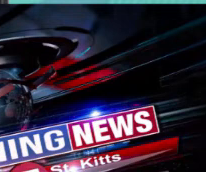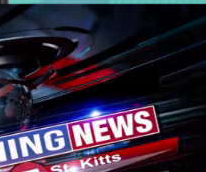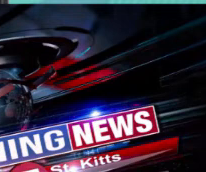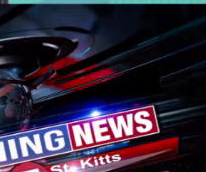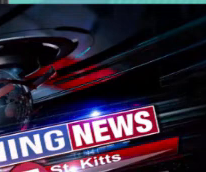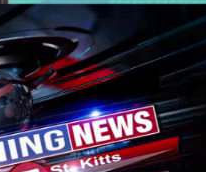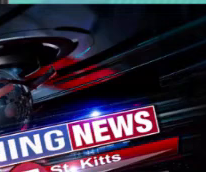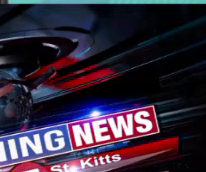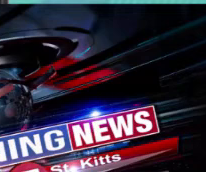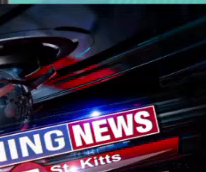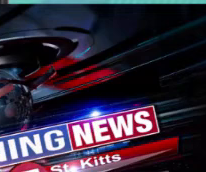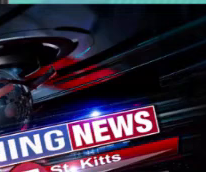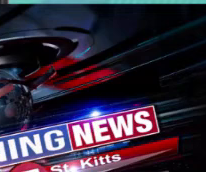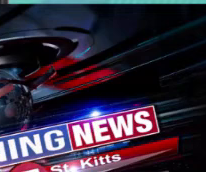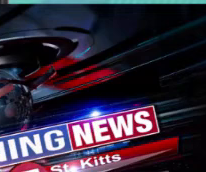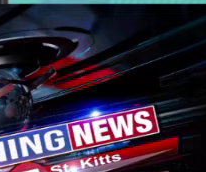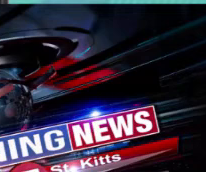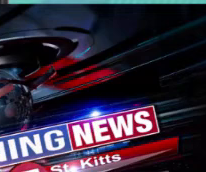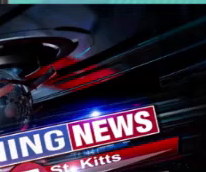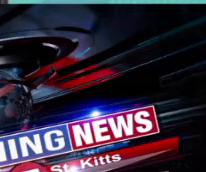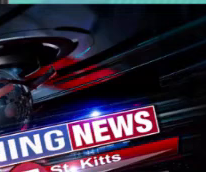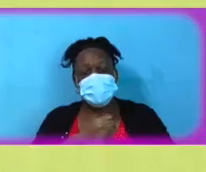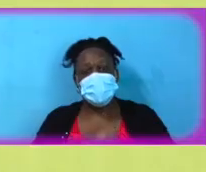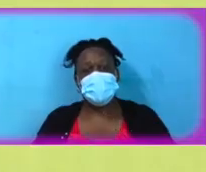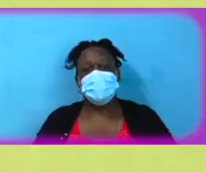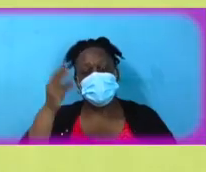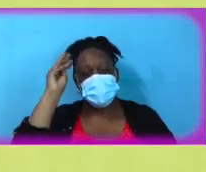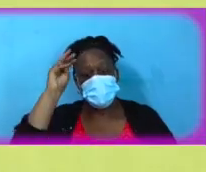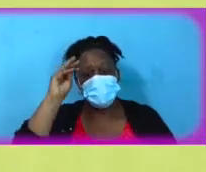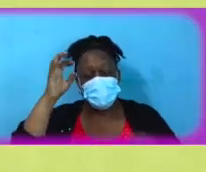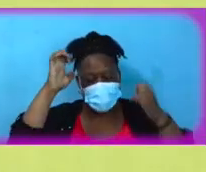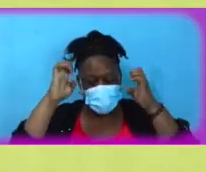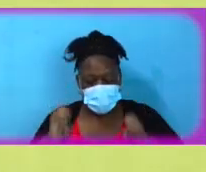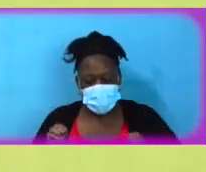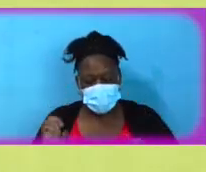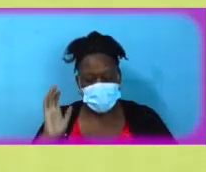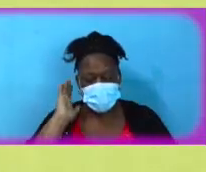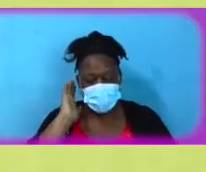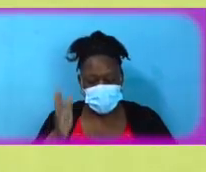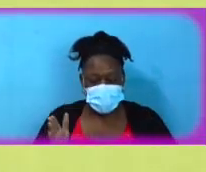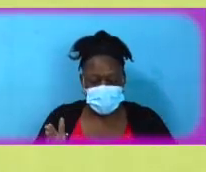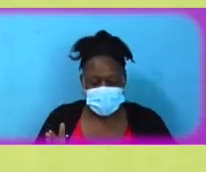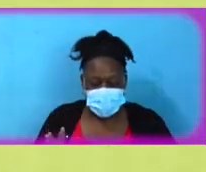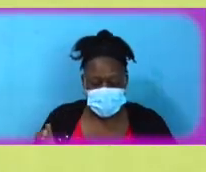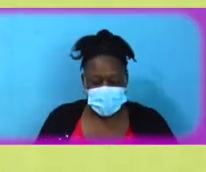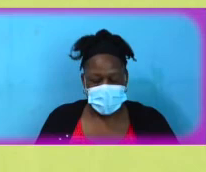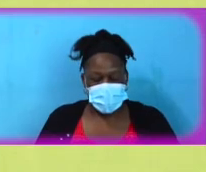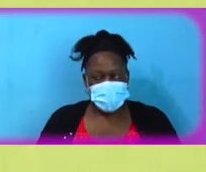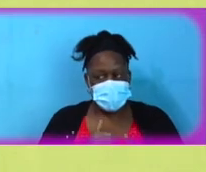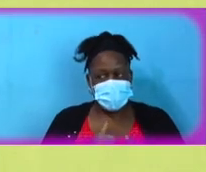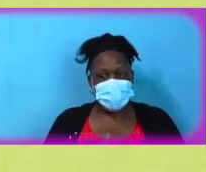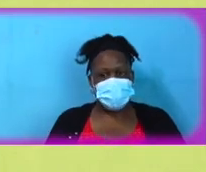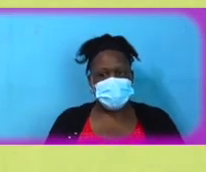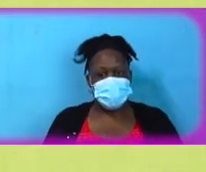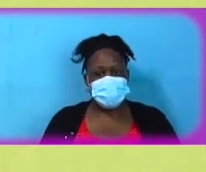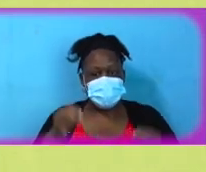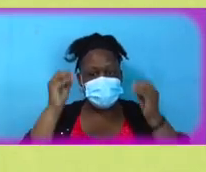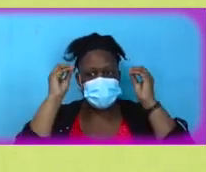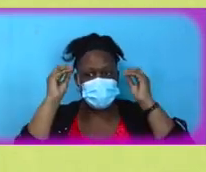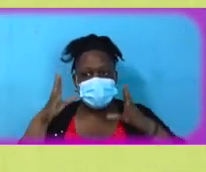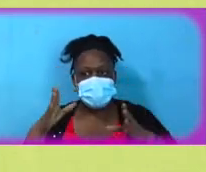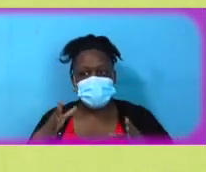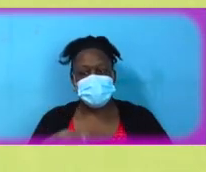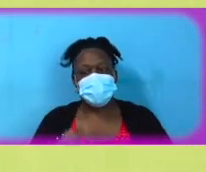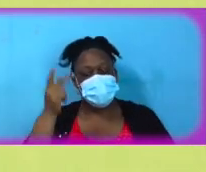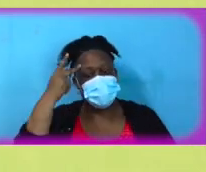ensure the safe return of students to schools. Over the remaining weeks of the current school year, the Ministry of Education